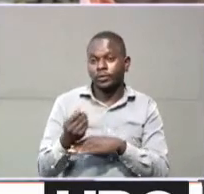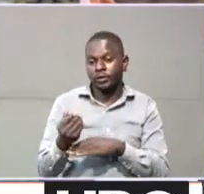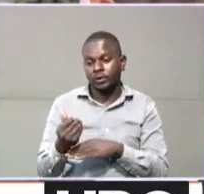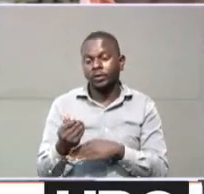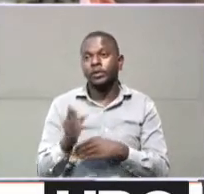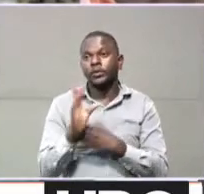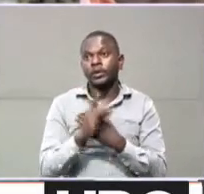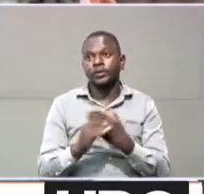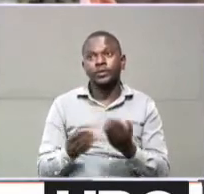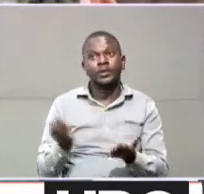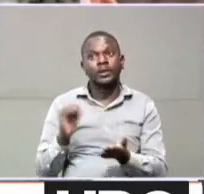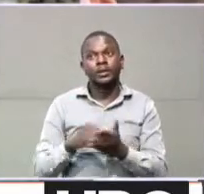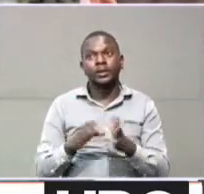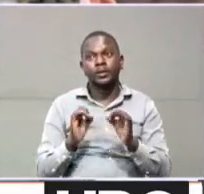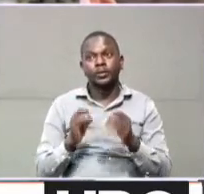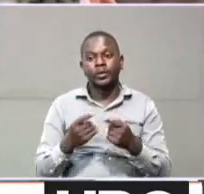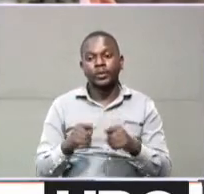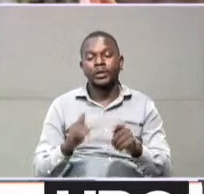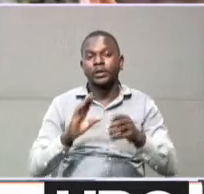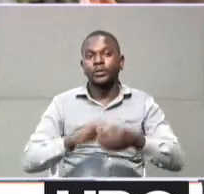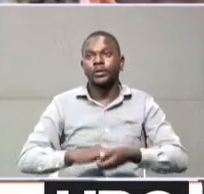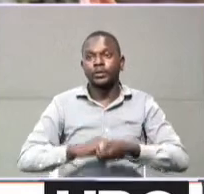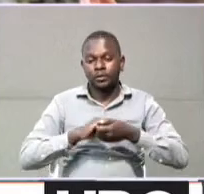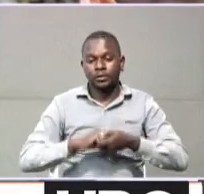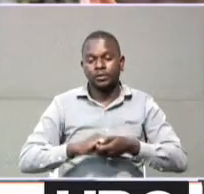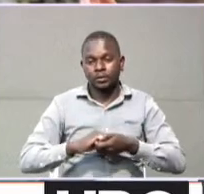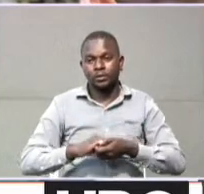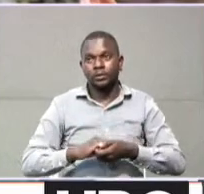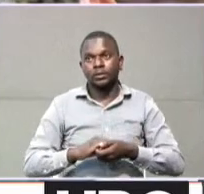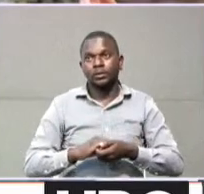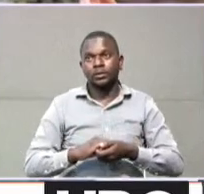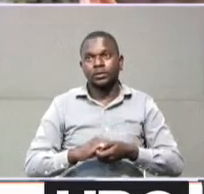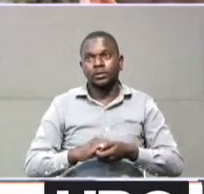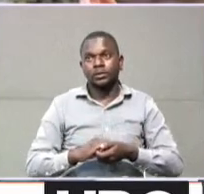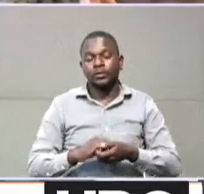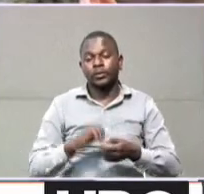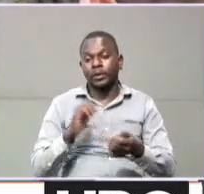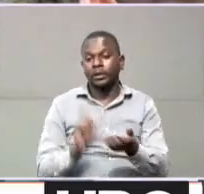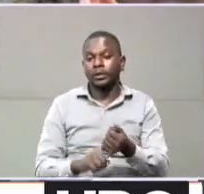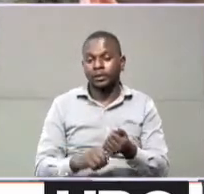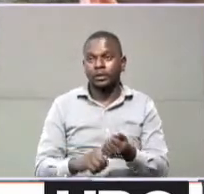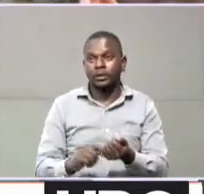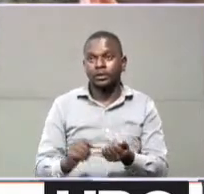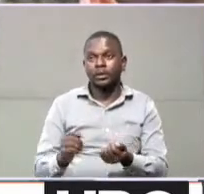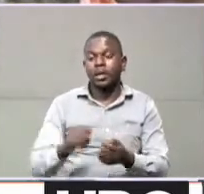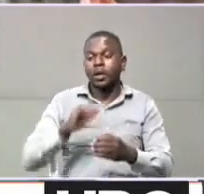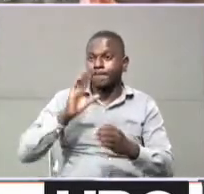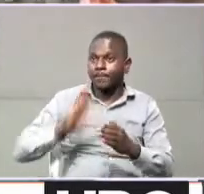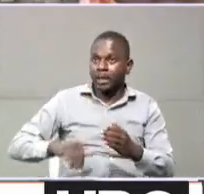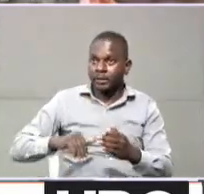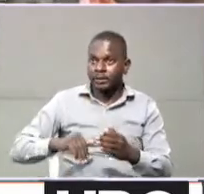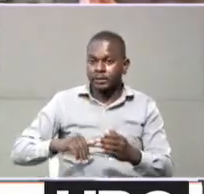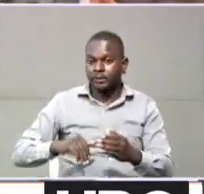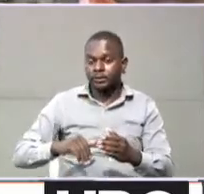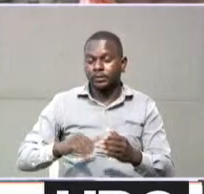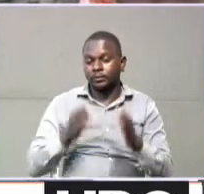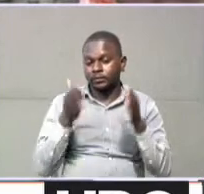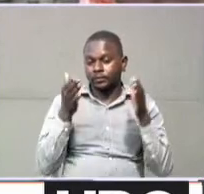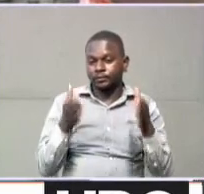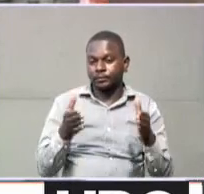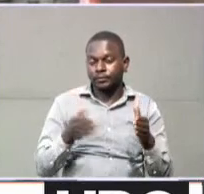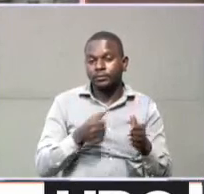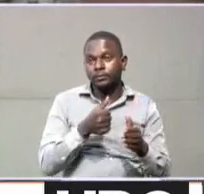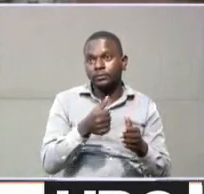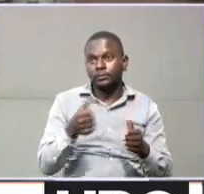again but to the circles and we asses we are now ascertaining the balances pertaining to